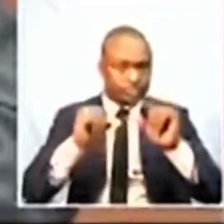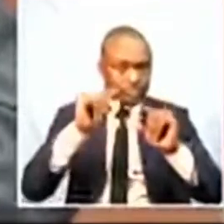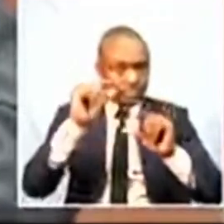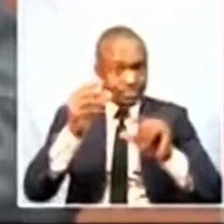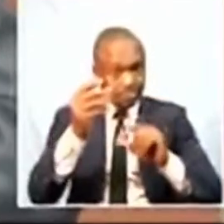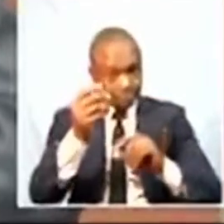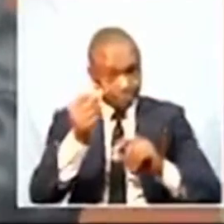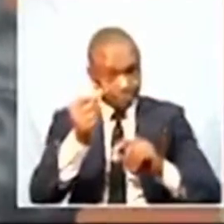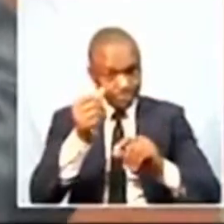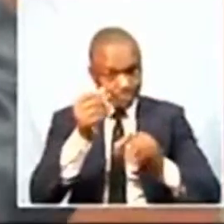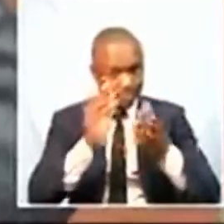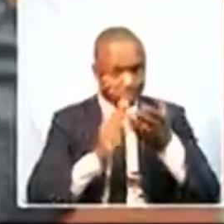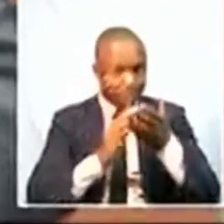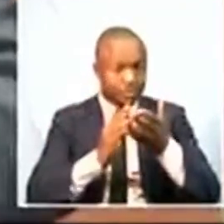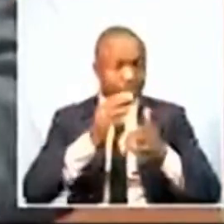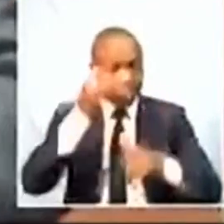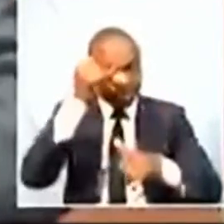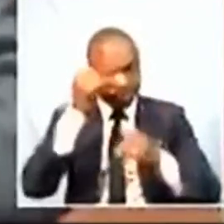by the